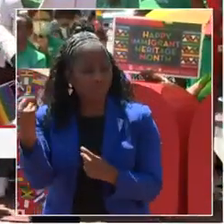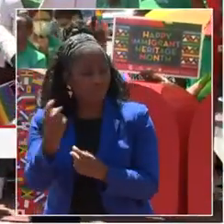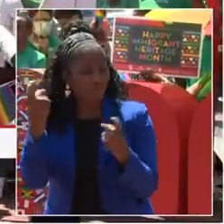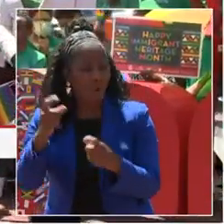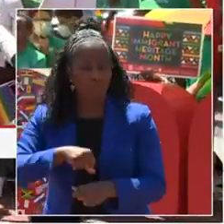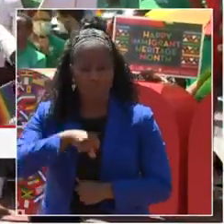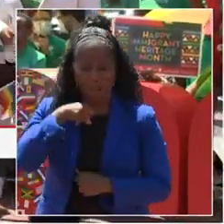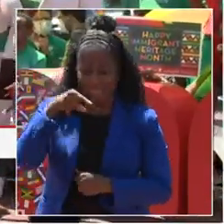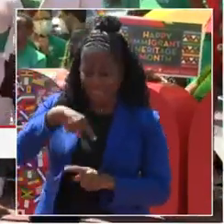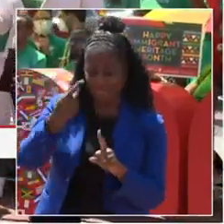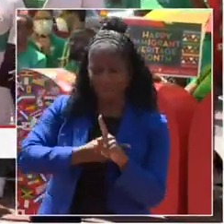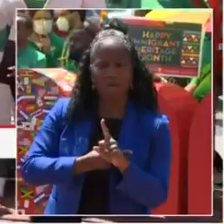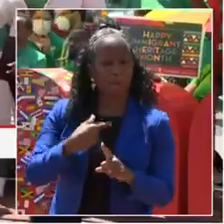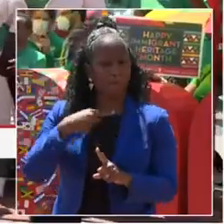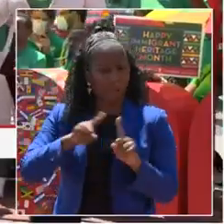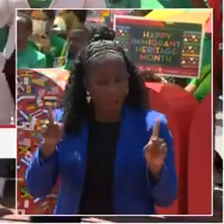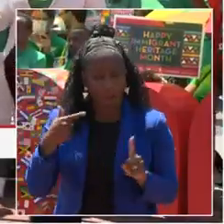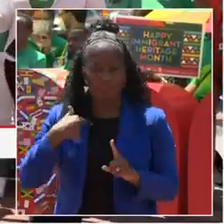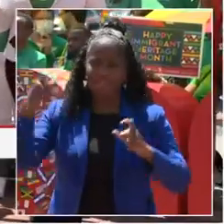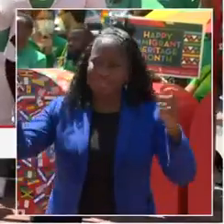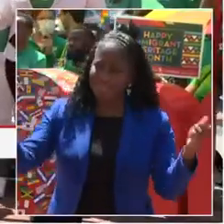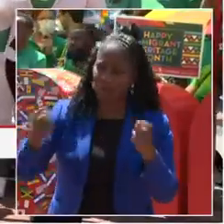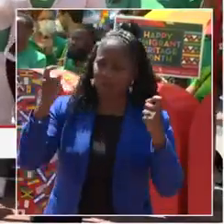course we celebrate Pride 365.